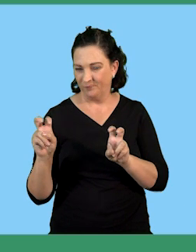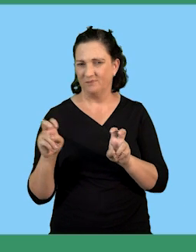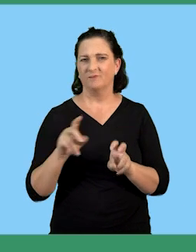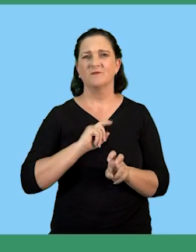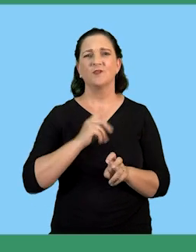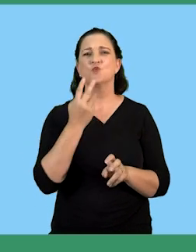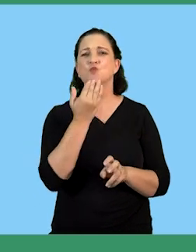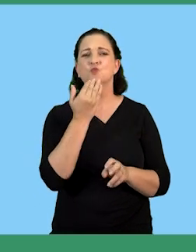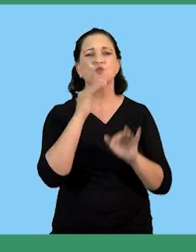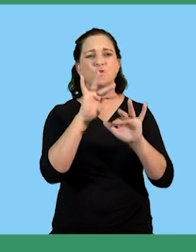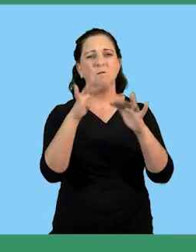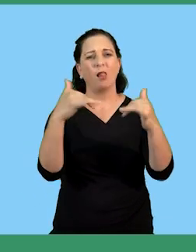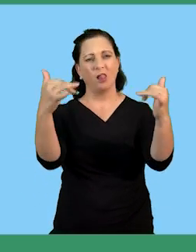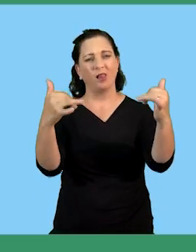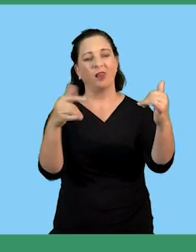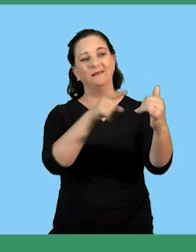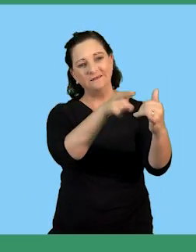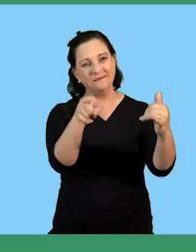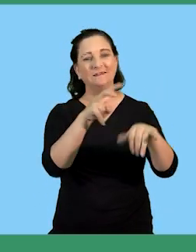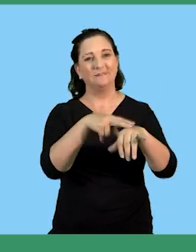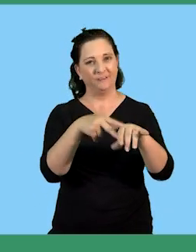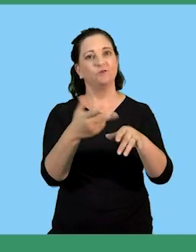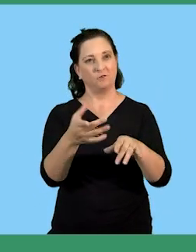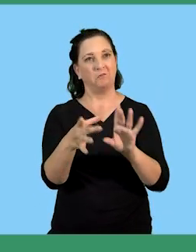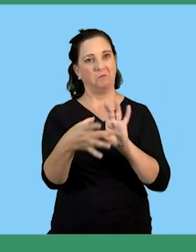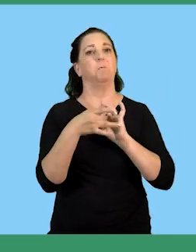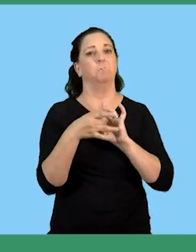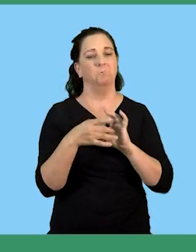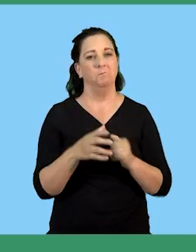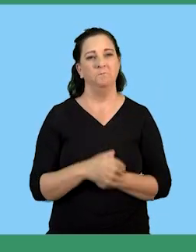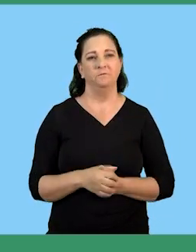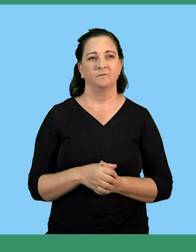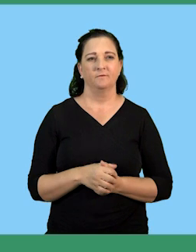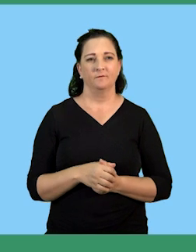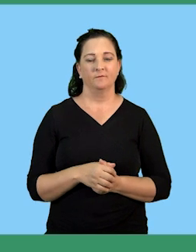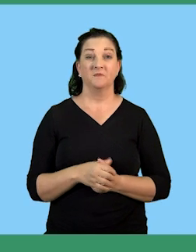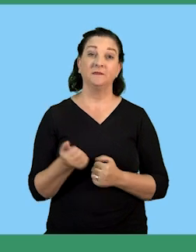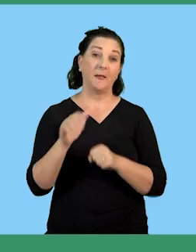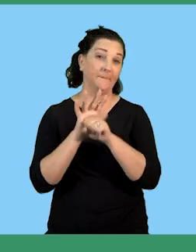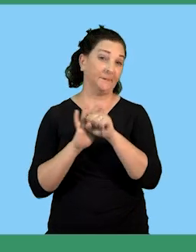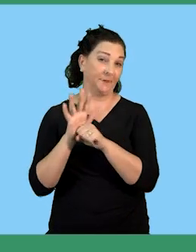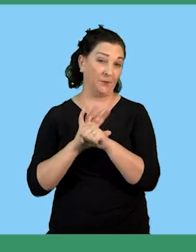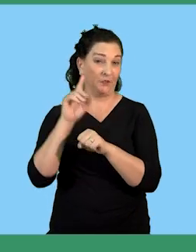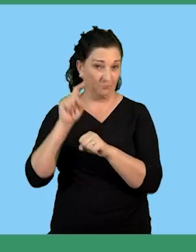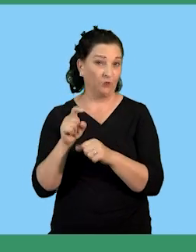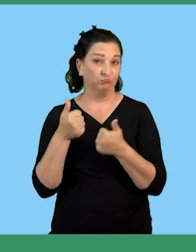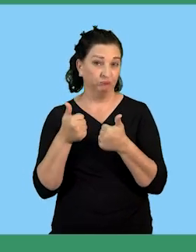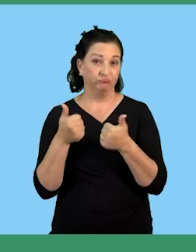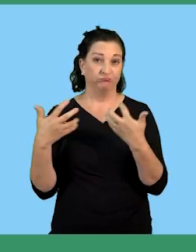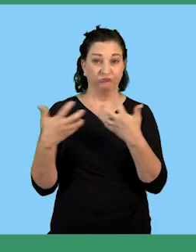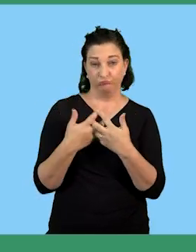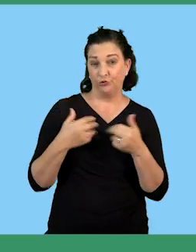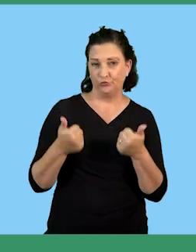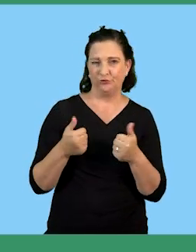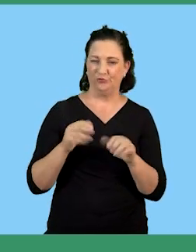you need to look at who the target market is or who the audience is in this instance. Select a suitable background.